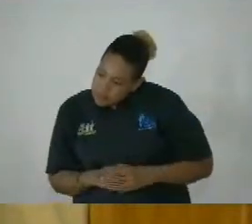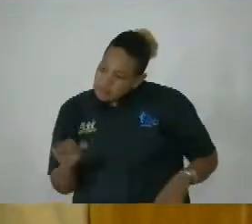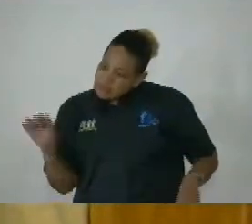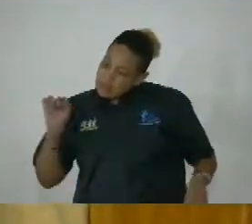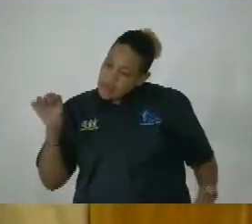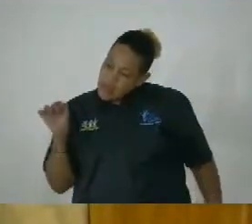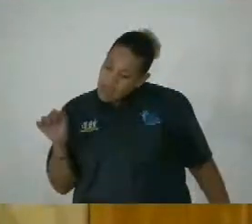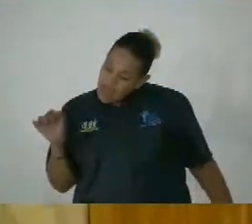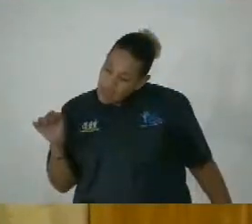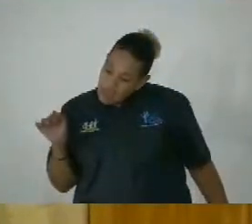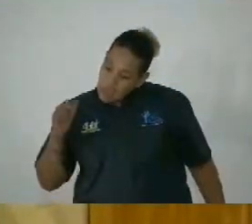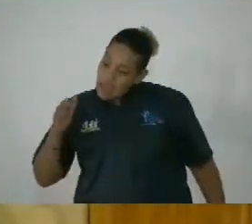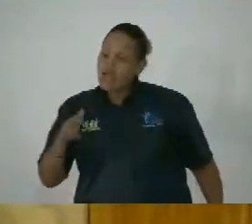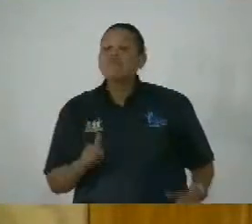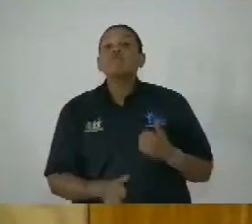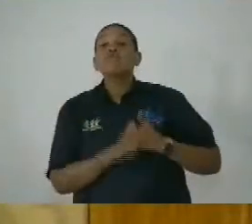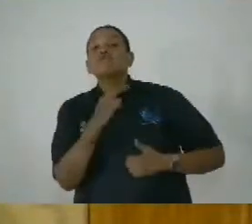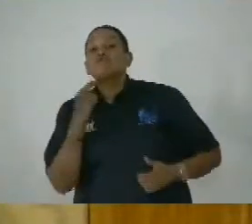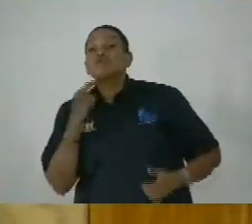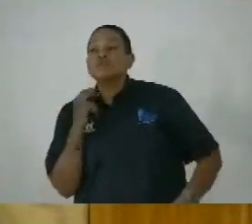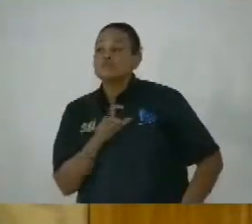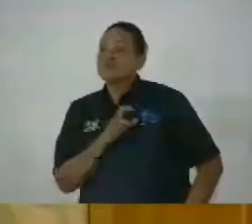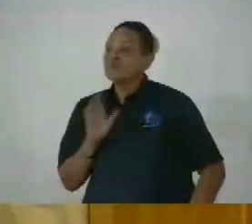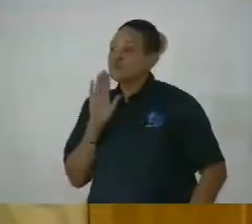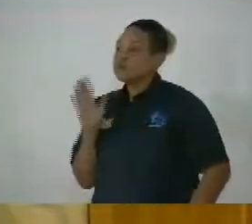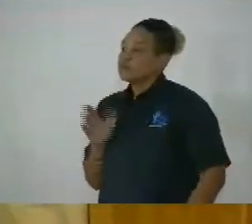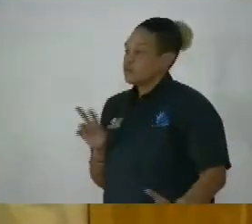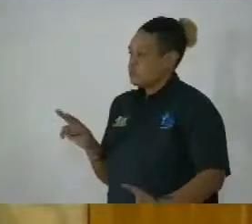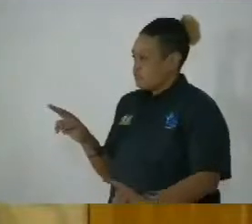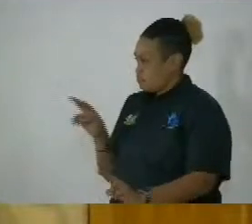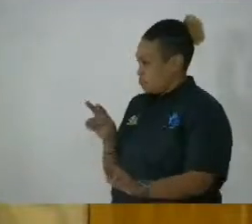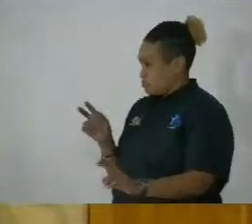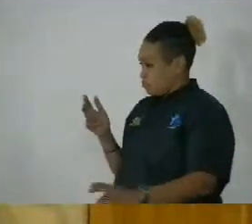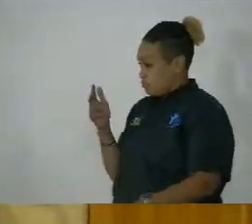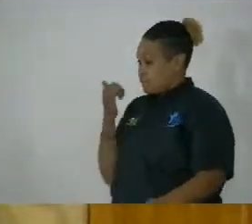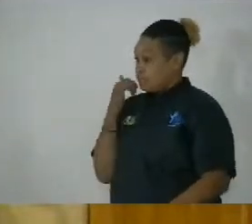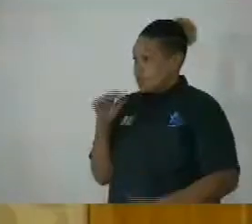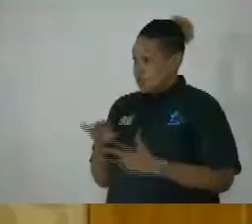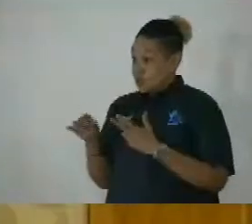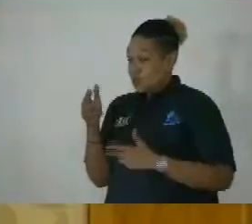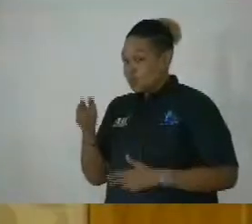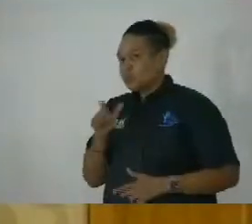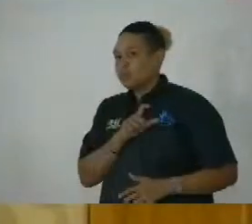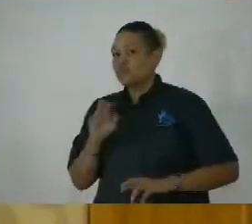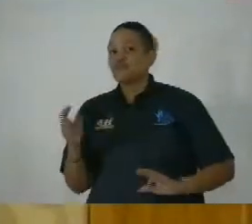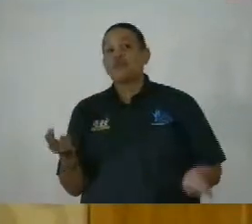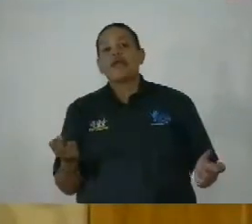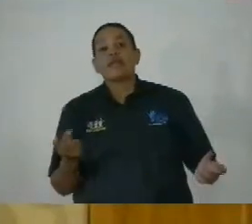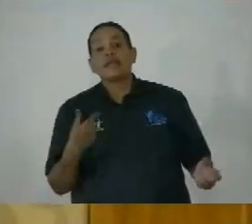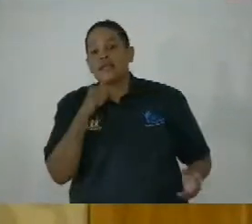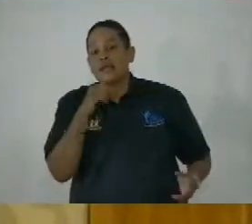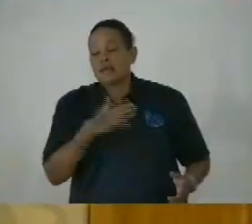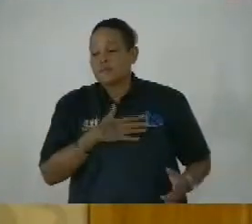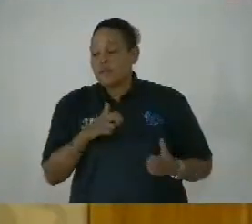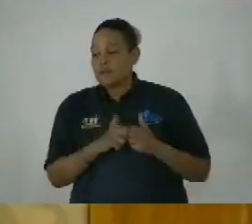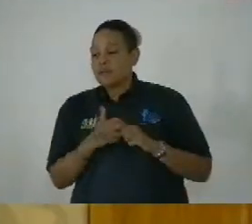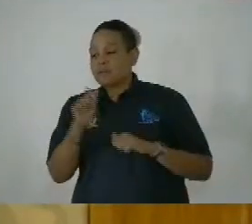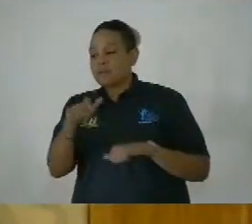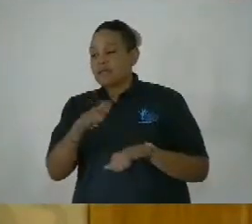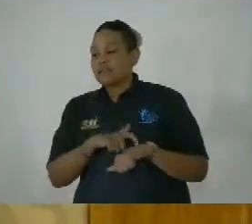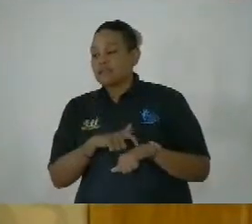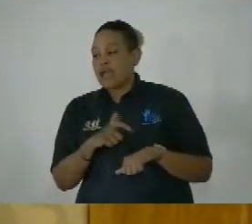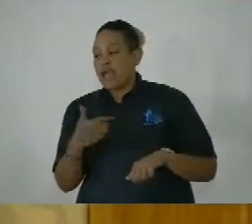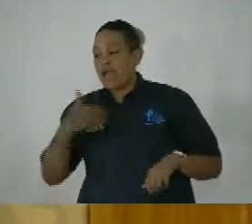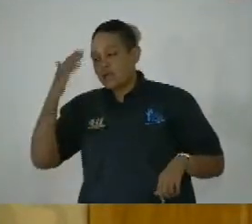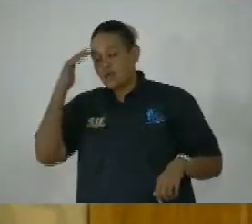is a car that have a threat risk. The officer will be prepared to receive them. If they choose to shoot, that's not my problem at that point. I